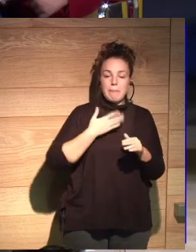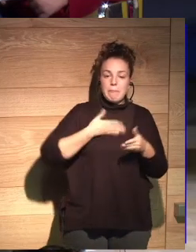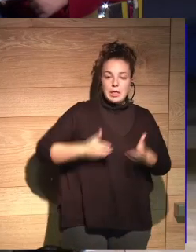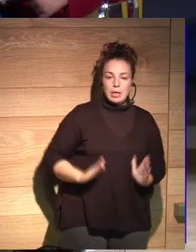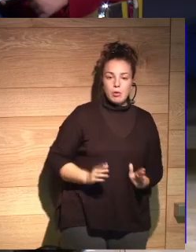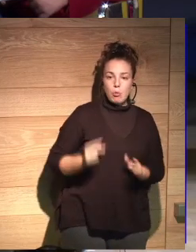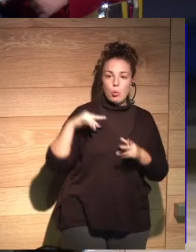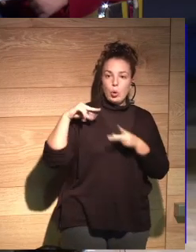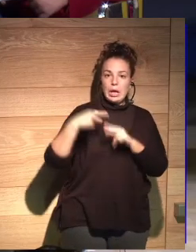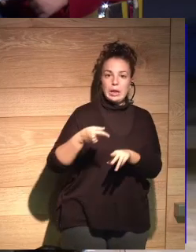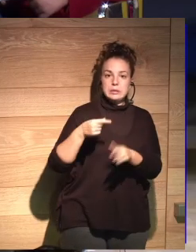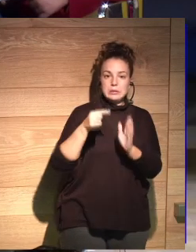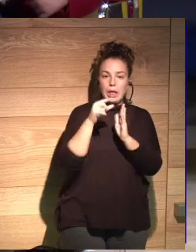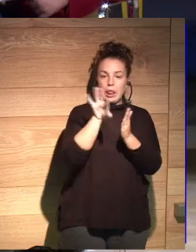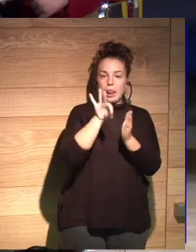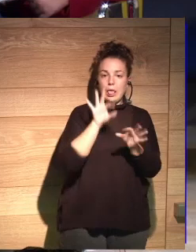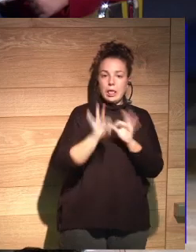also being a bit irresponsible.